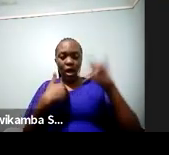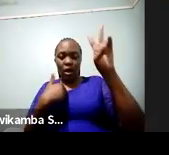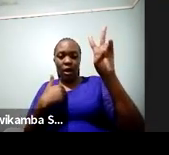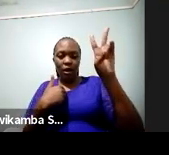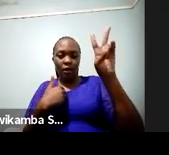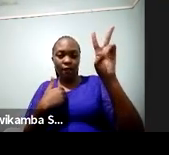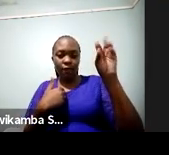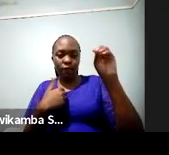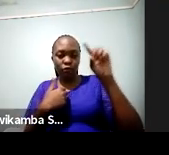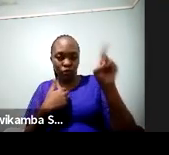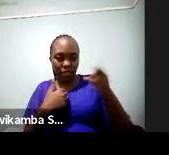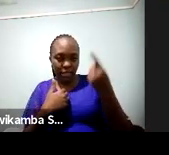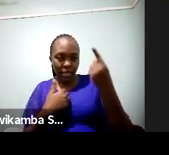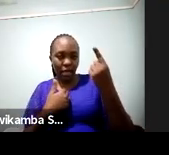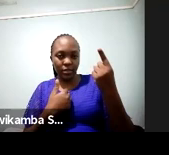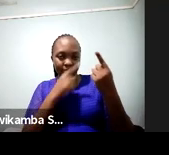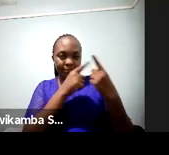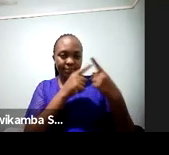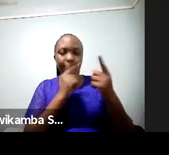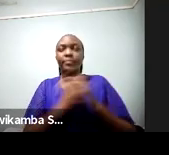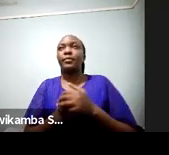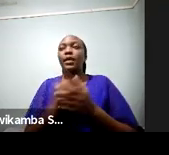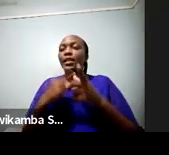on that Excel sheet, now that